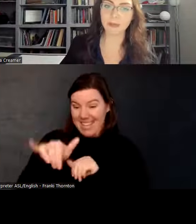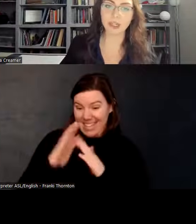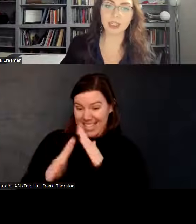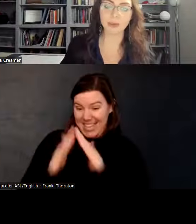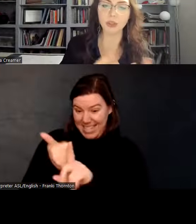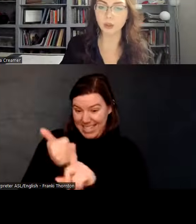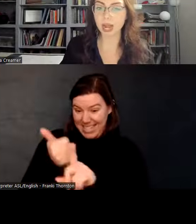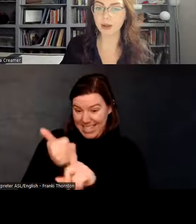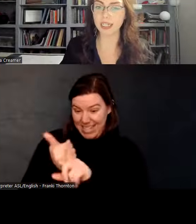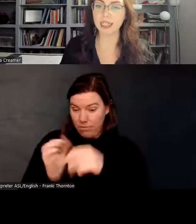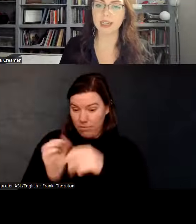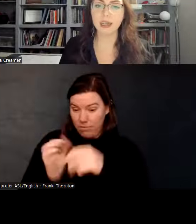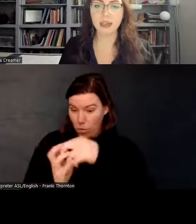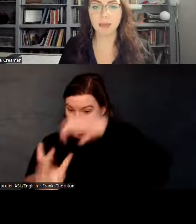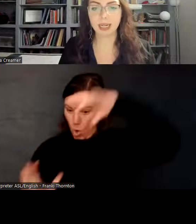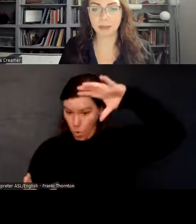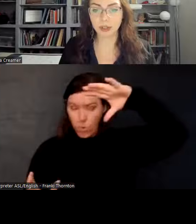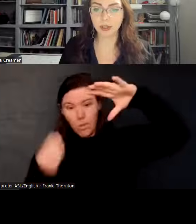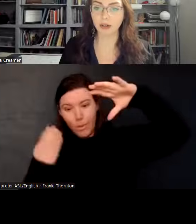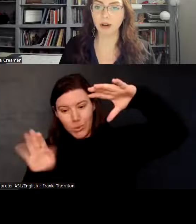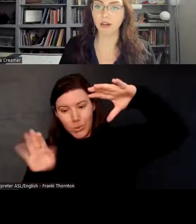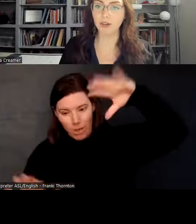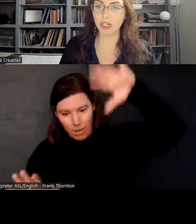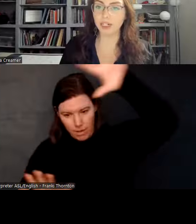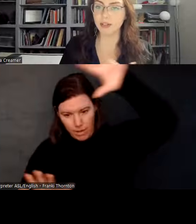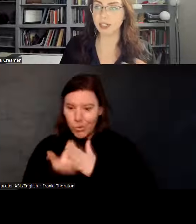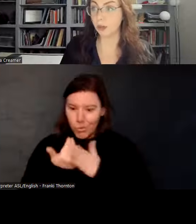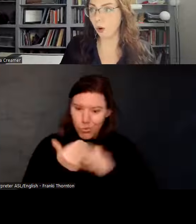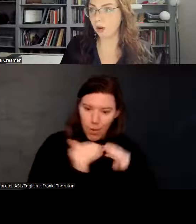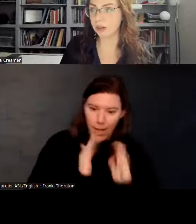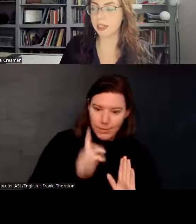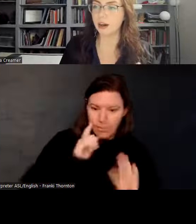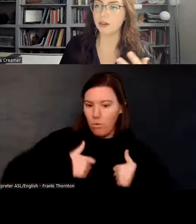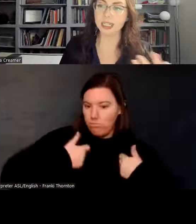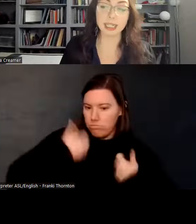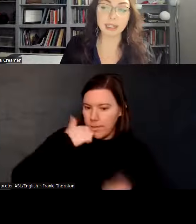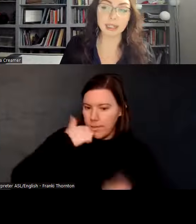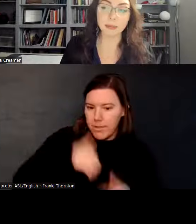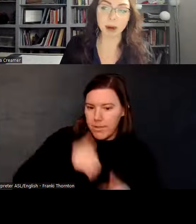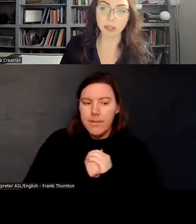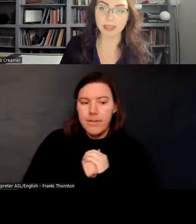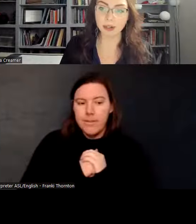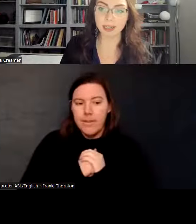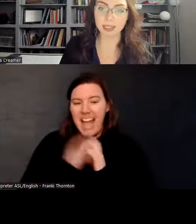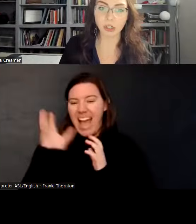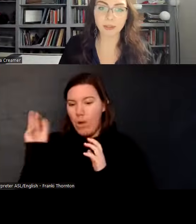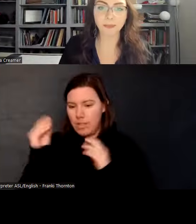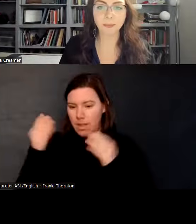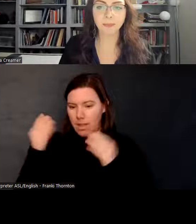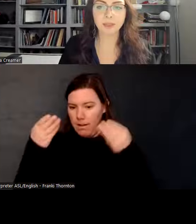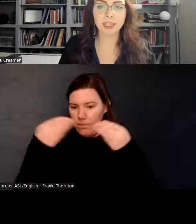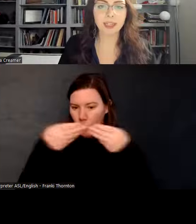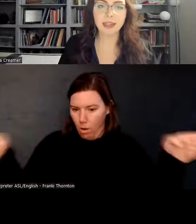residential neighborhoods with new houses being built along the fringes of city walls and other existing monumental